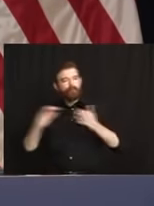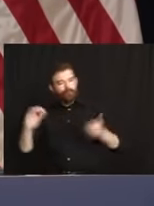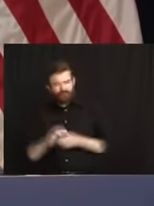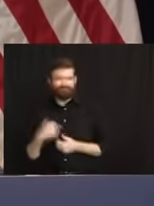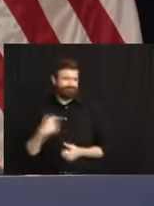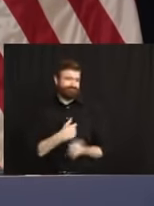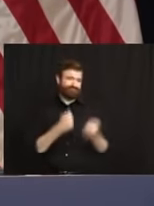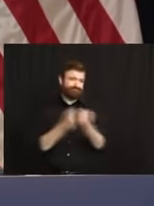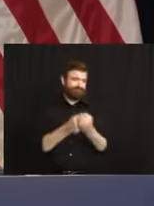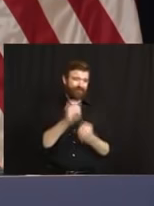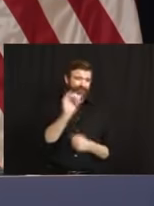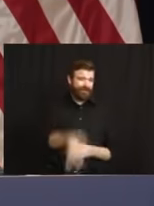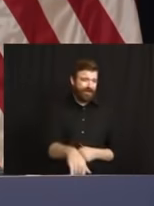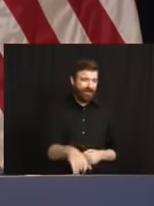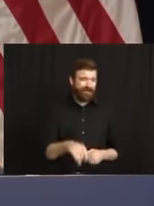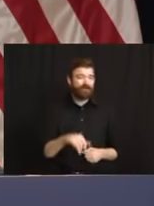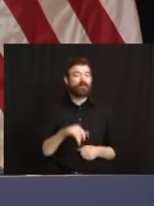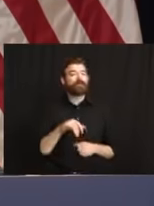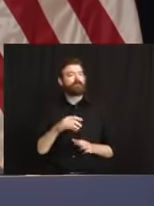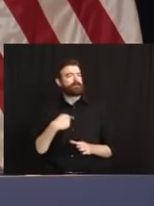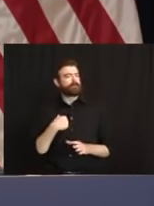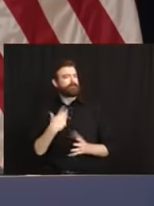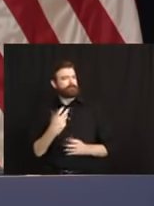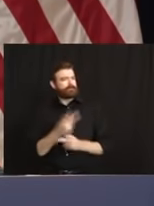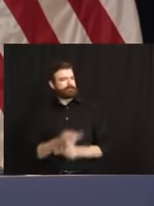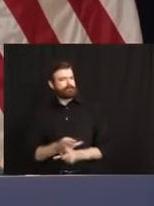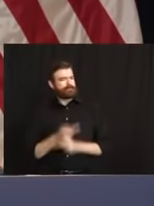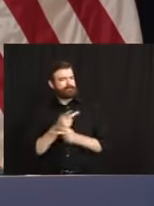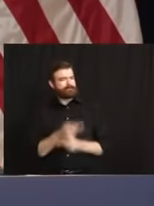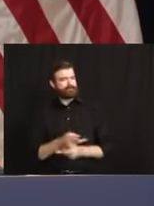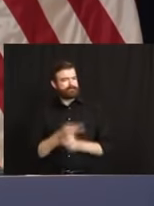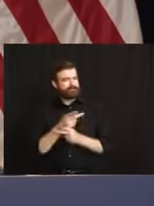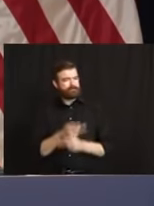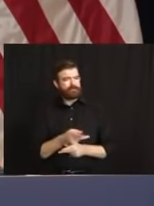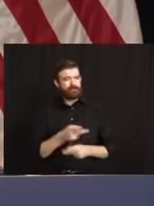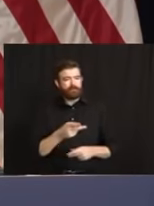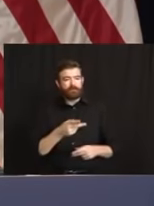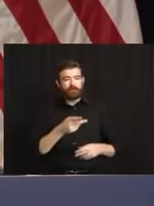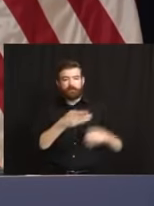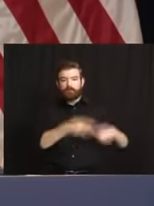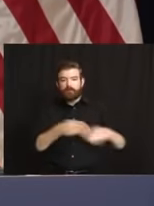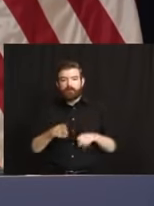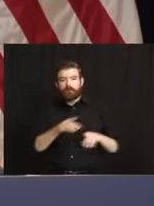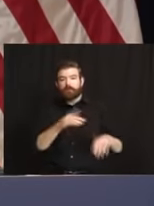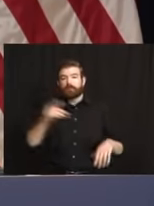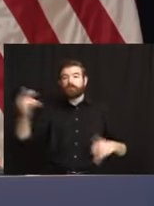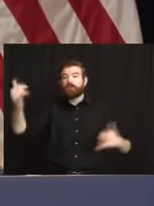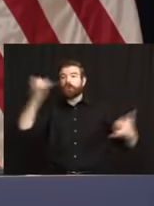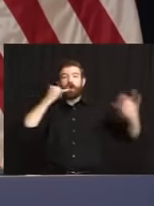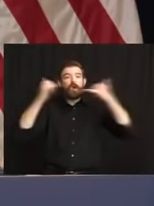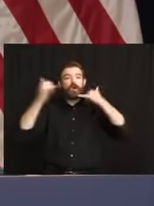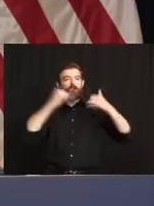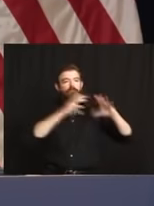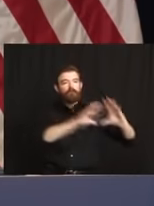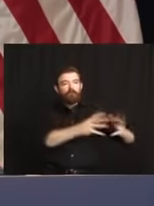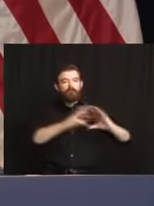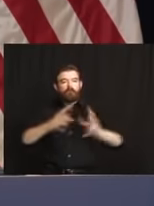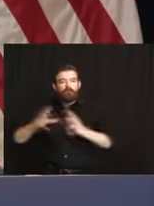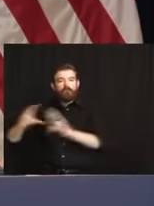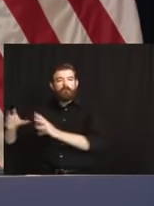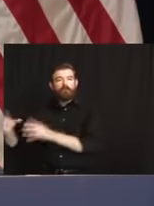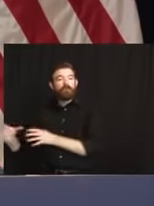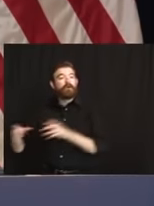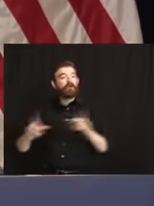of categorizing certain calls and maybe not having law enforcement go to a domestic, or maybe not have law enforcement go to meet